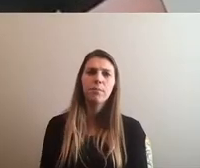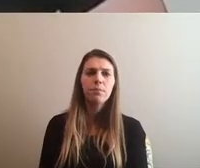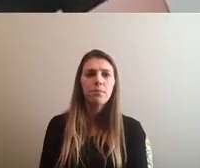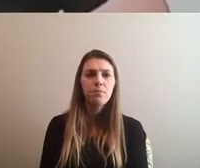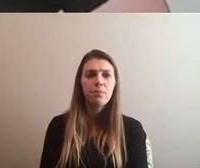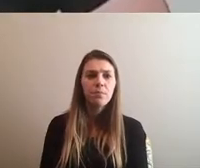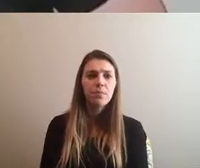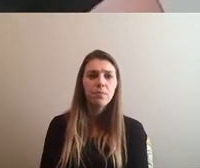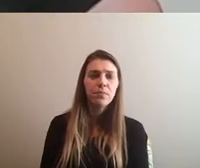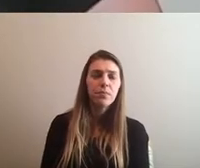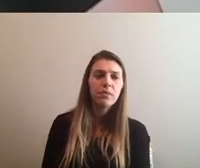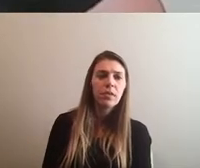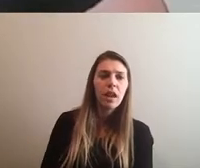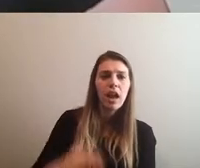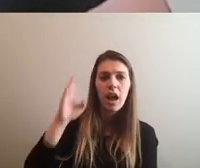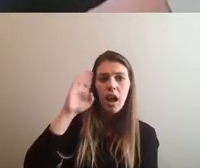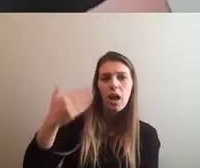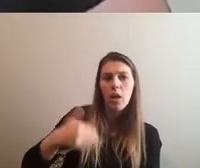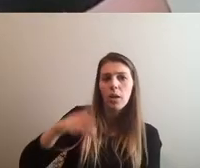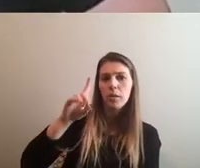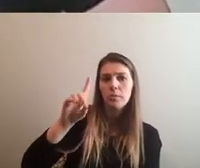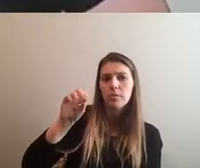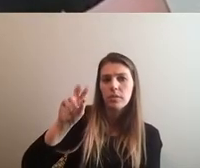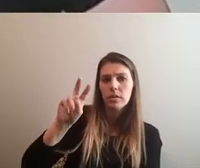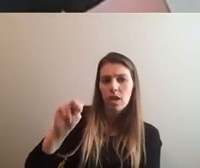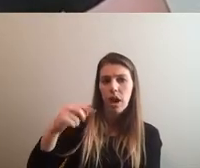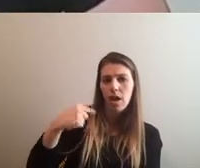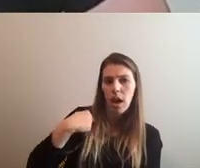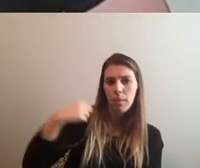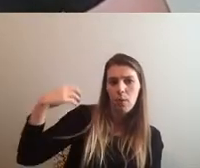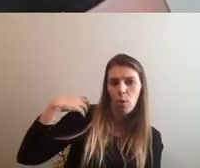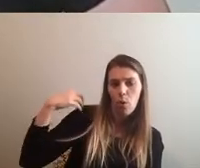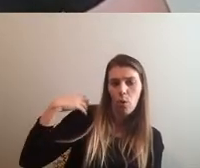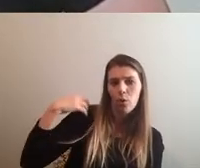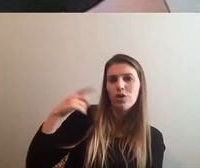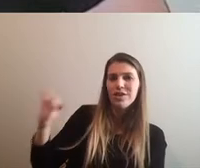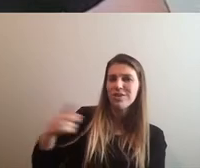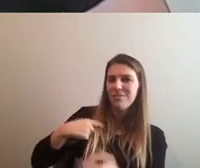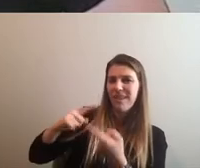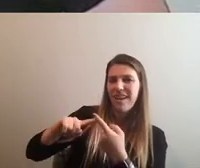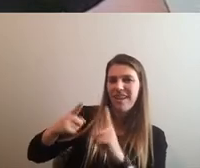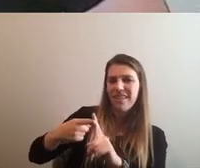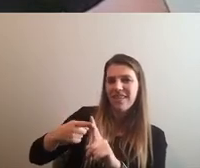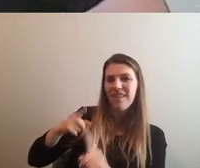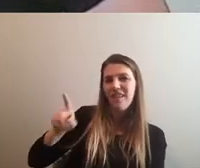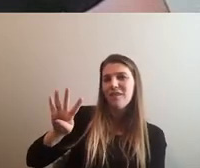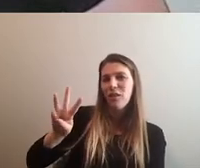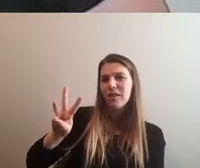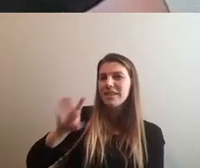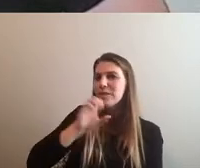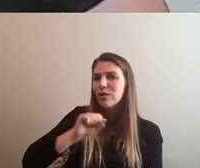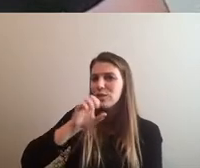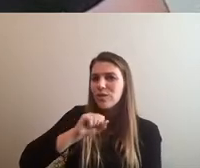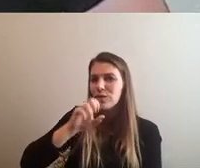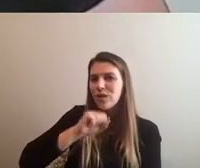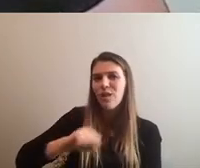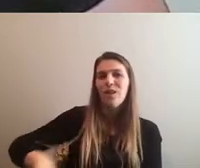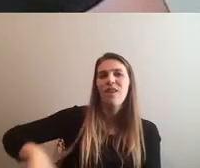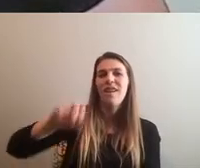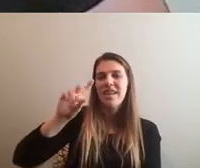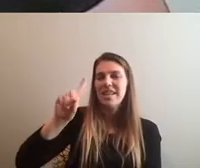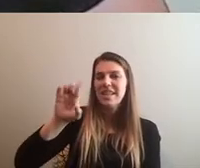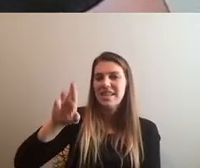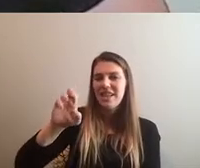Hi, I'm Don Vaders. I'm the coach. And my buddy here, right here, is 46-year-old Derek Boutler.